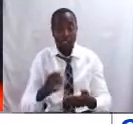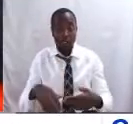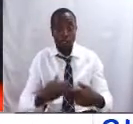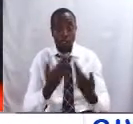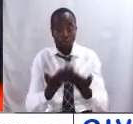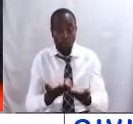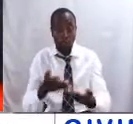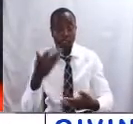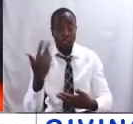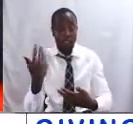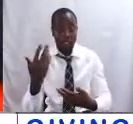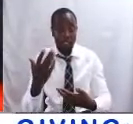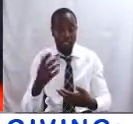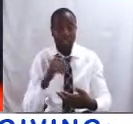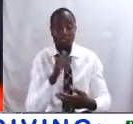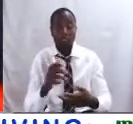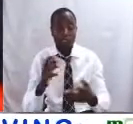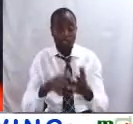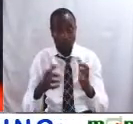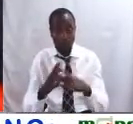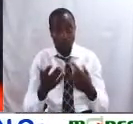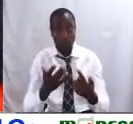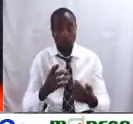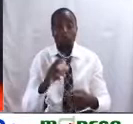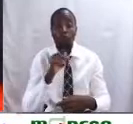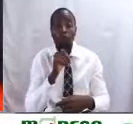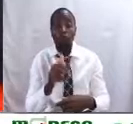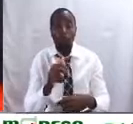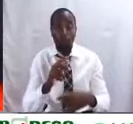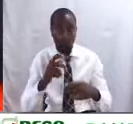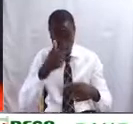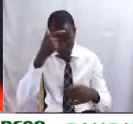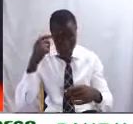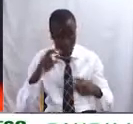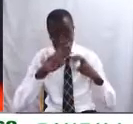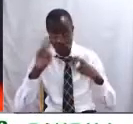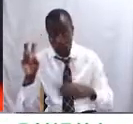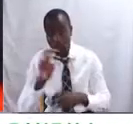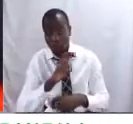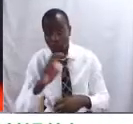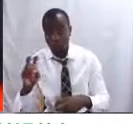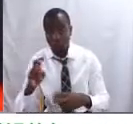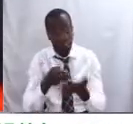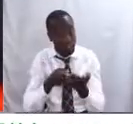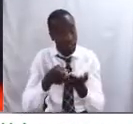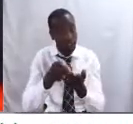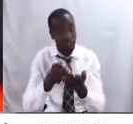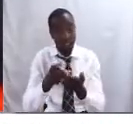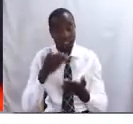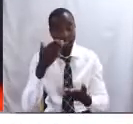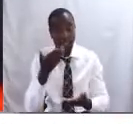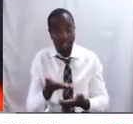things that are not in the Bible. Just because we were not vigilant enough, just because we are innocently in the